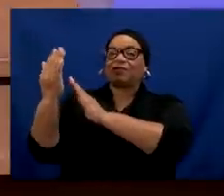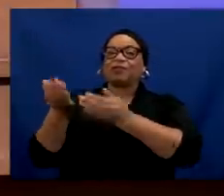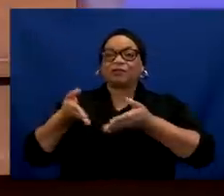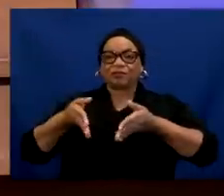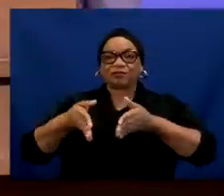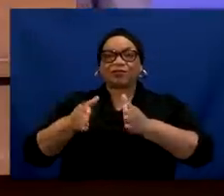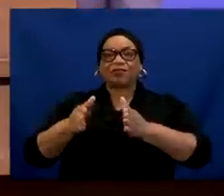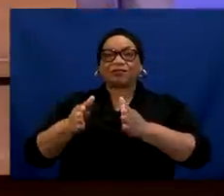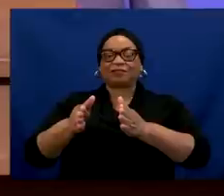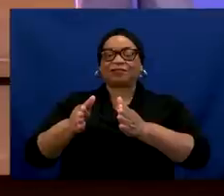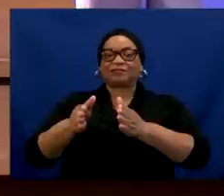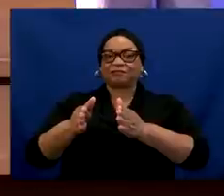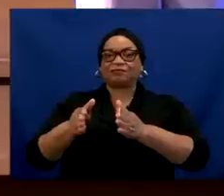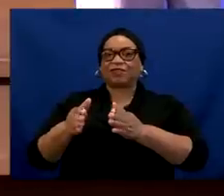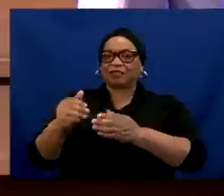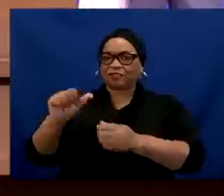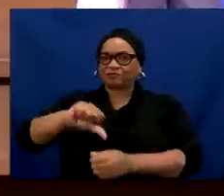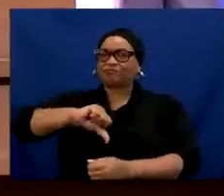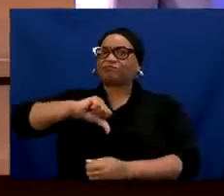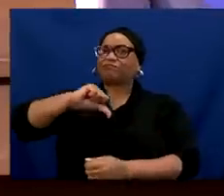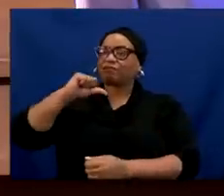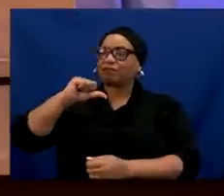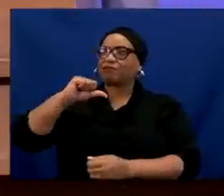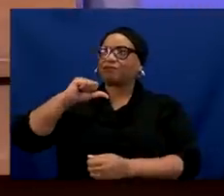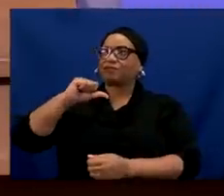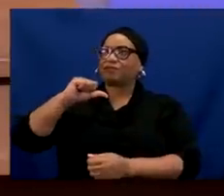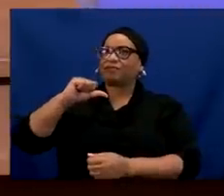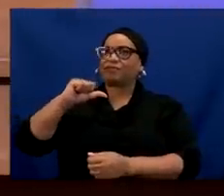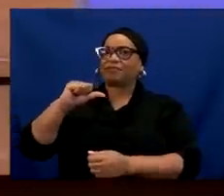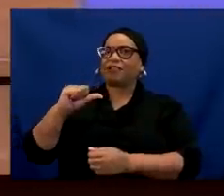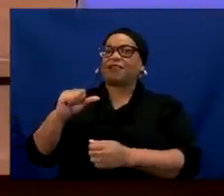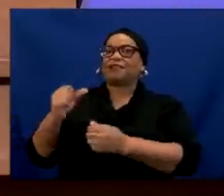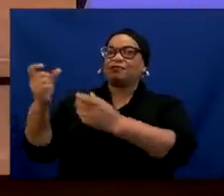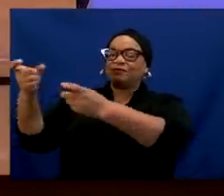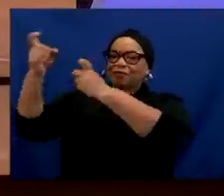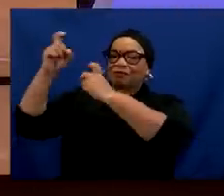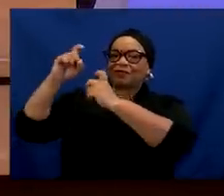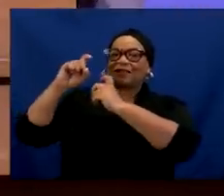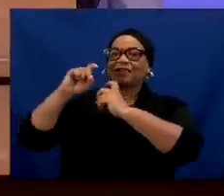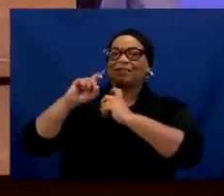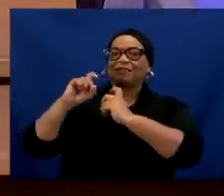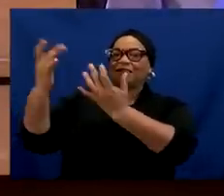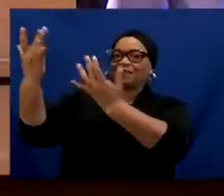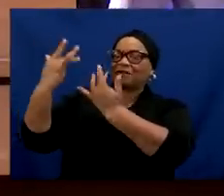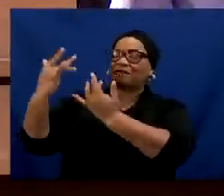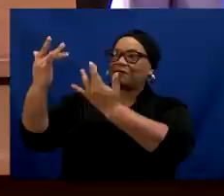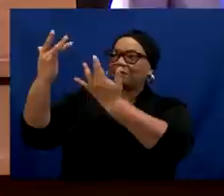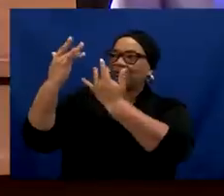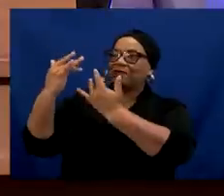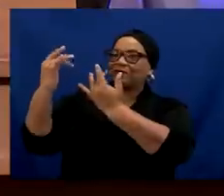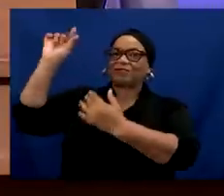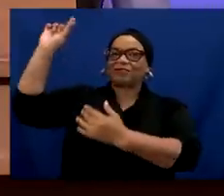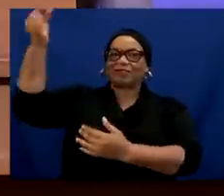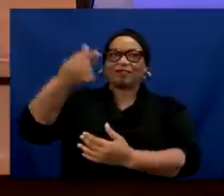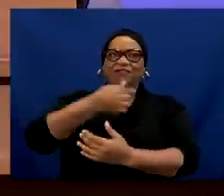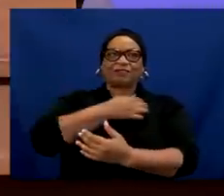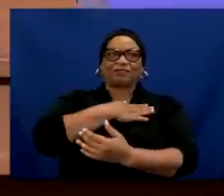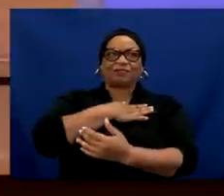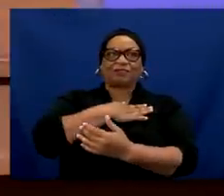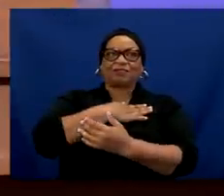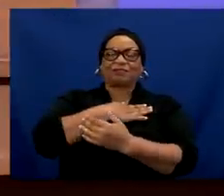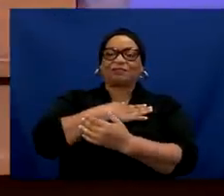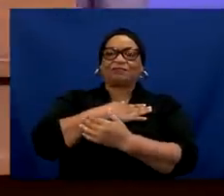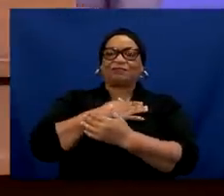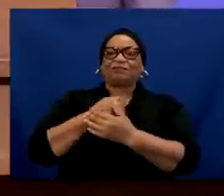come boldly before the throne of grace, that we might obtain mercy and find grace to help us in